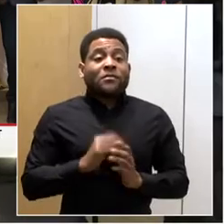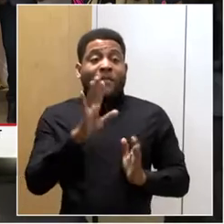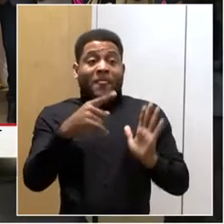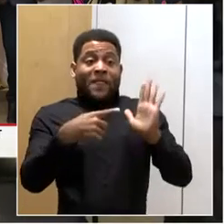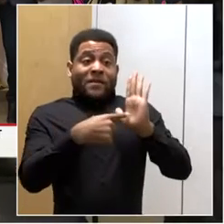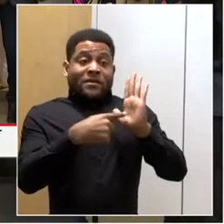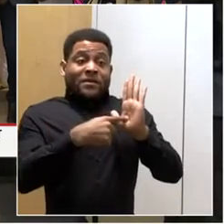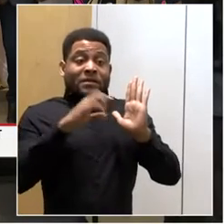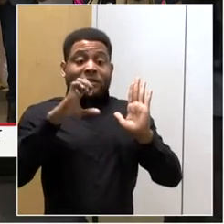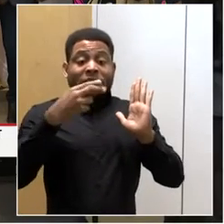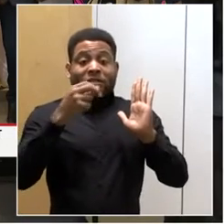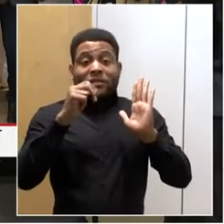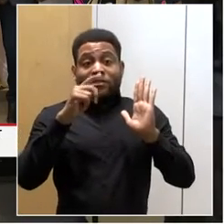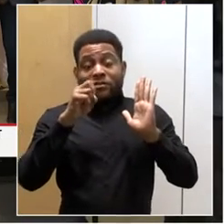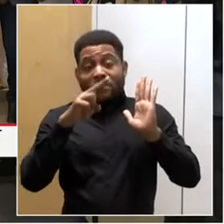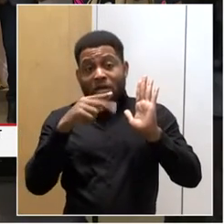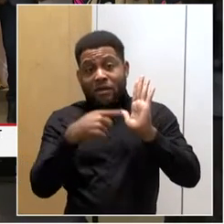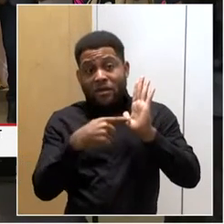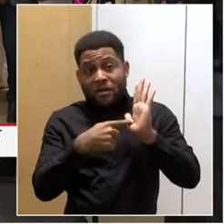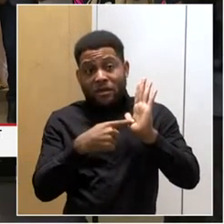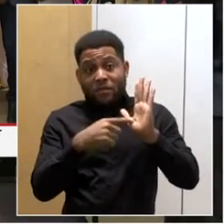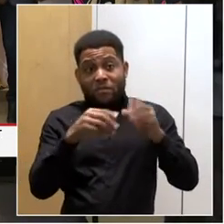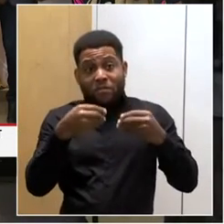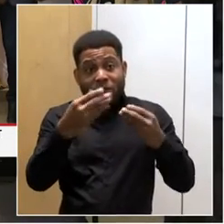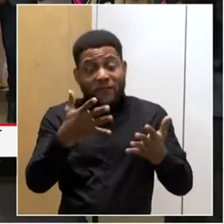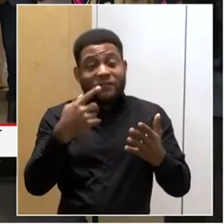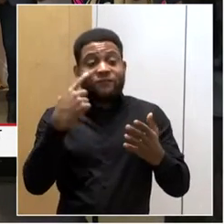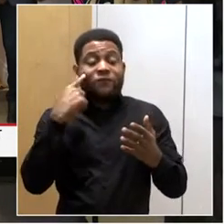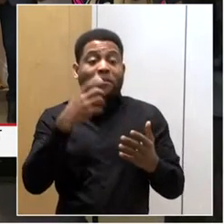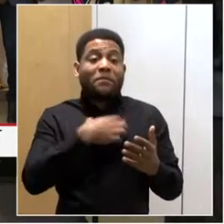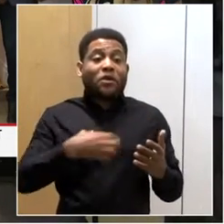sole responsibility of proposing a budget.